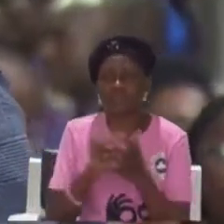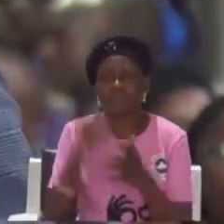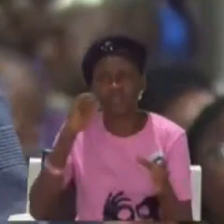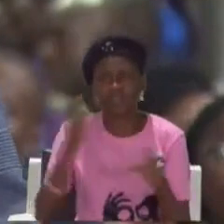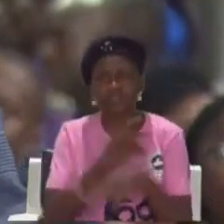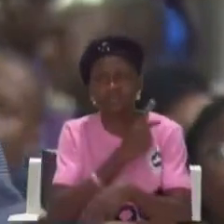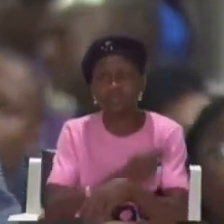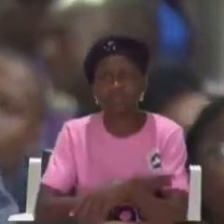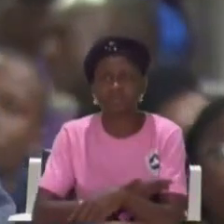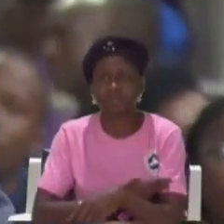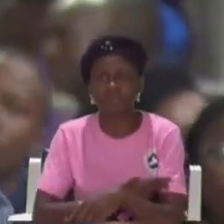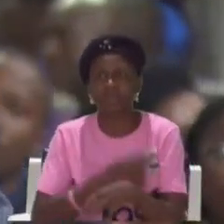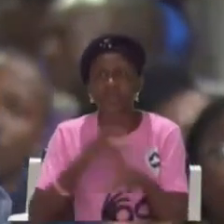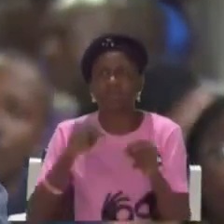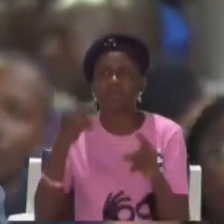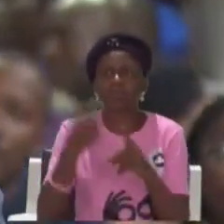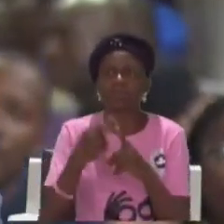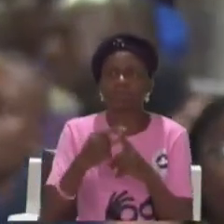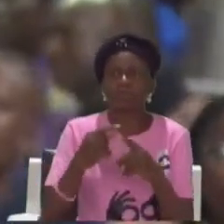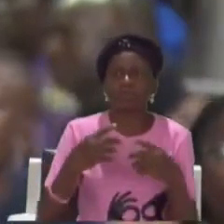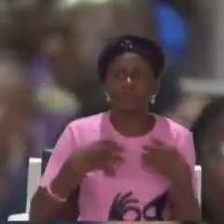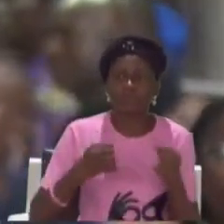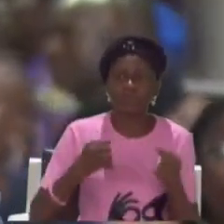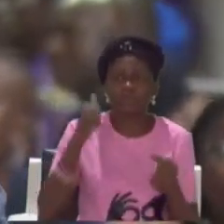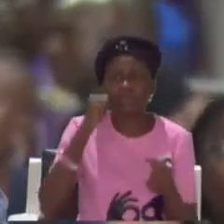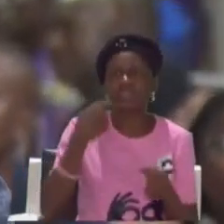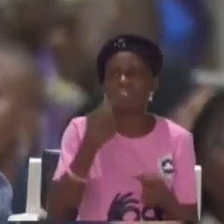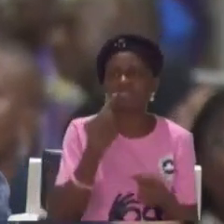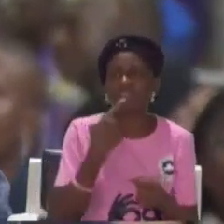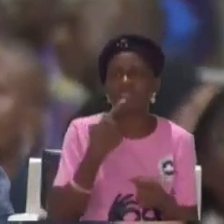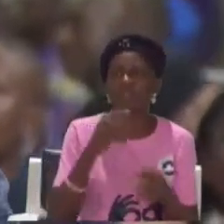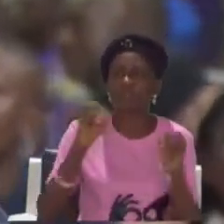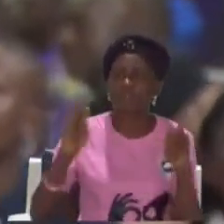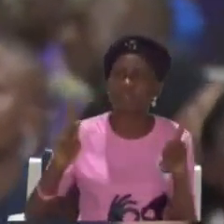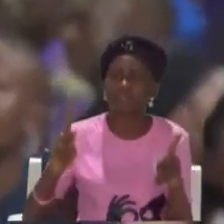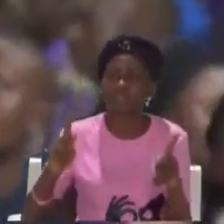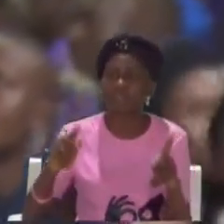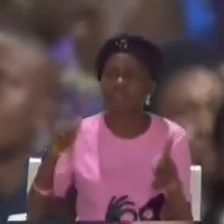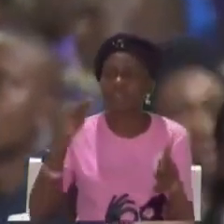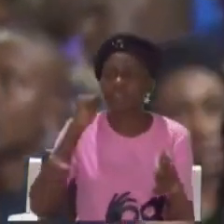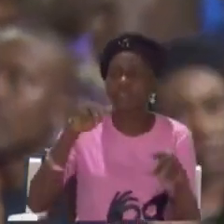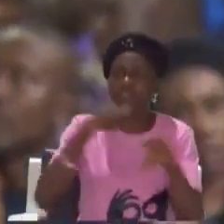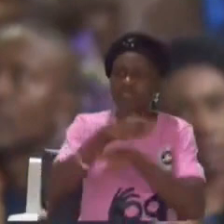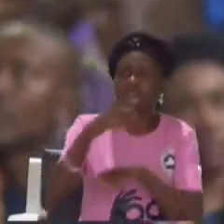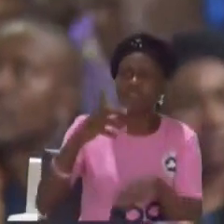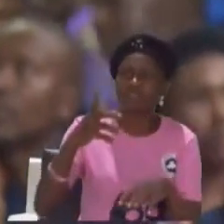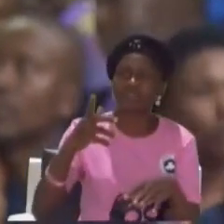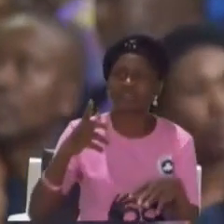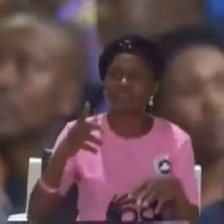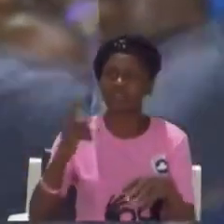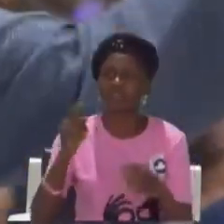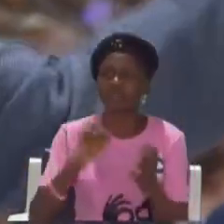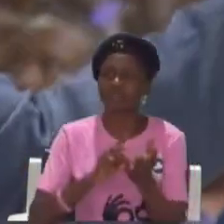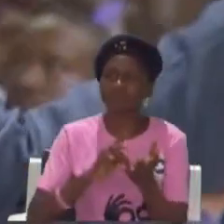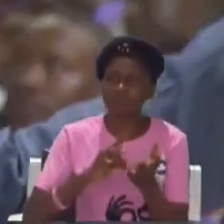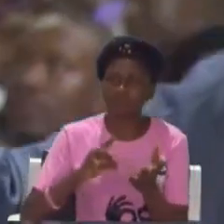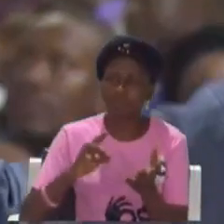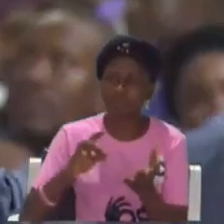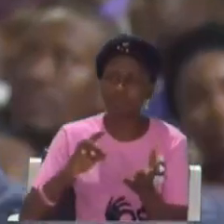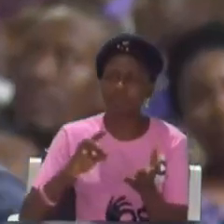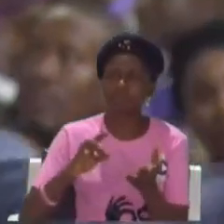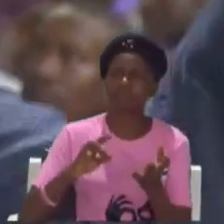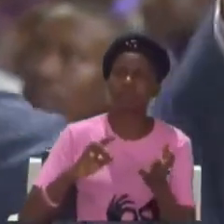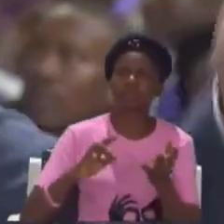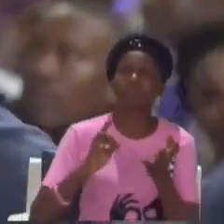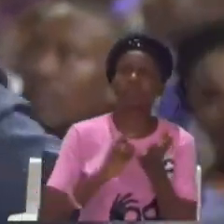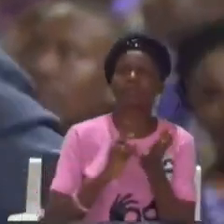you know, no words needed. And she said, okay. So she sent me to the pharmacy. Before we ever ate our food, I was away to the